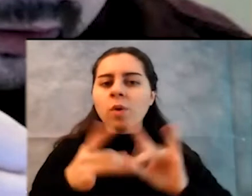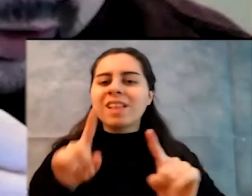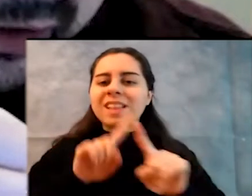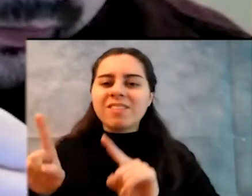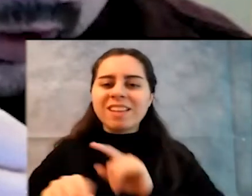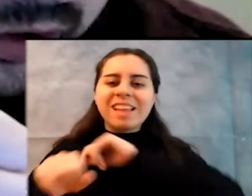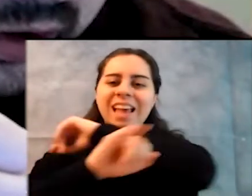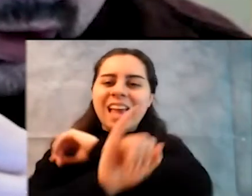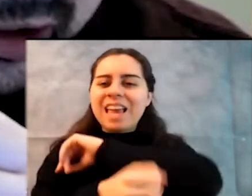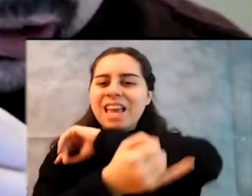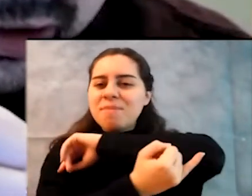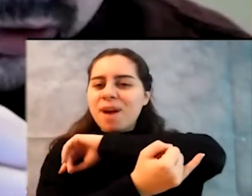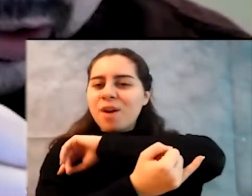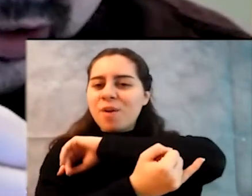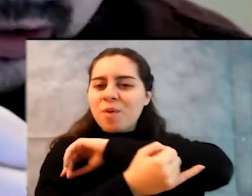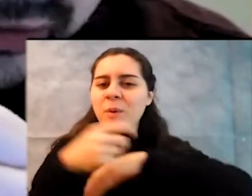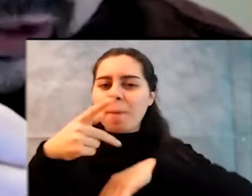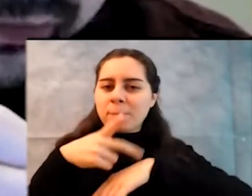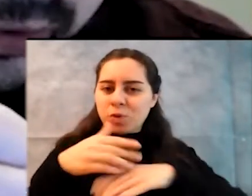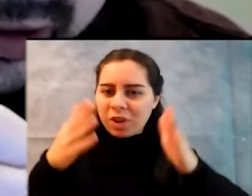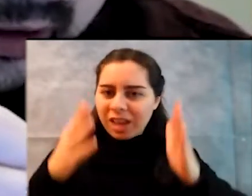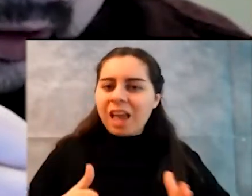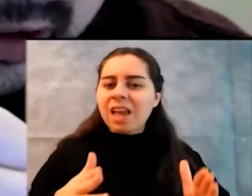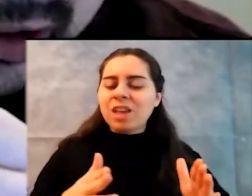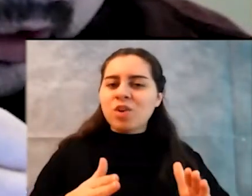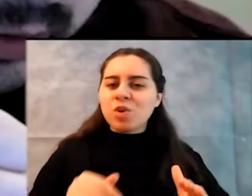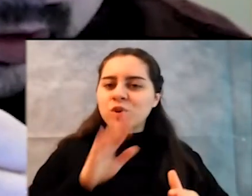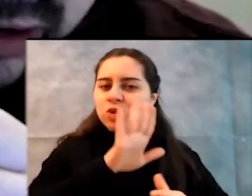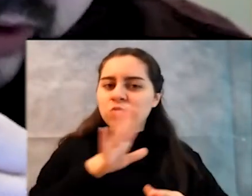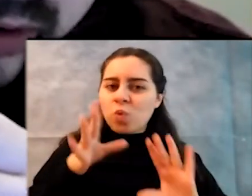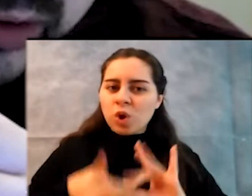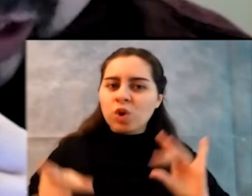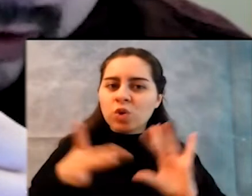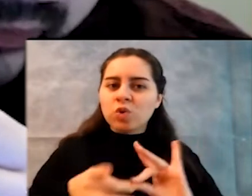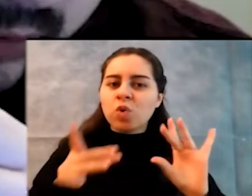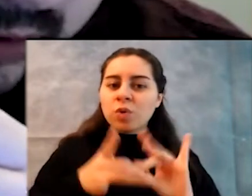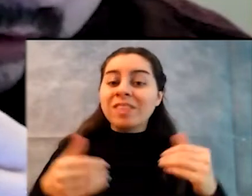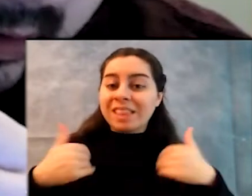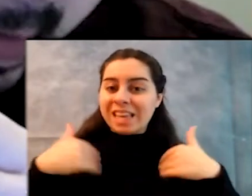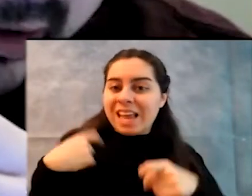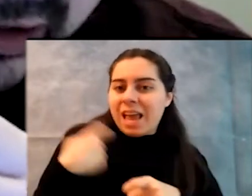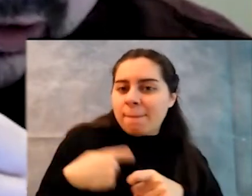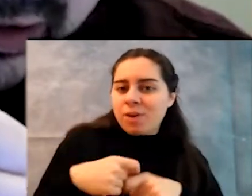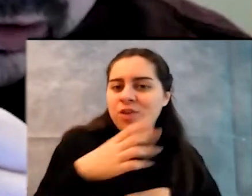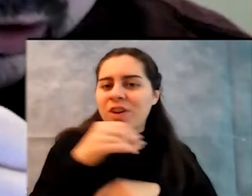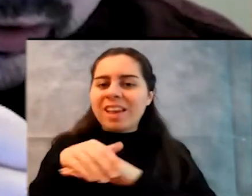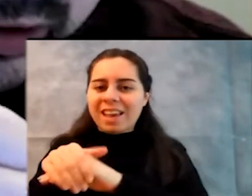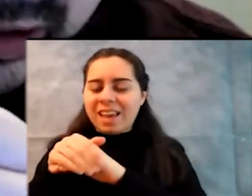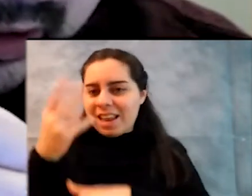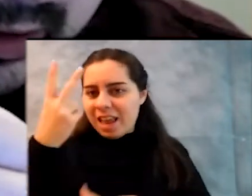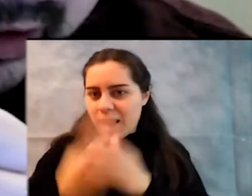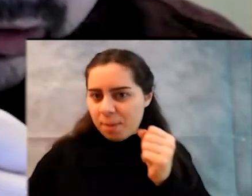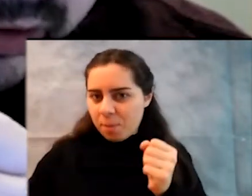Jíbaro, including a fresh English translation of each folktale, as well as the original Spanish version. The collection